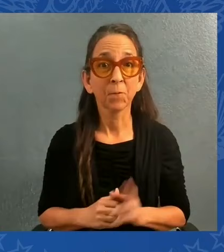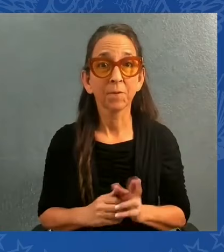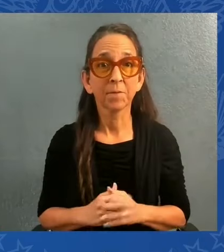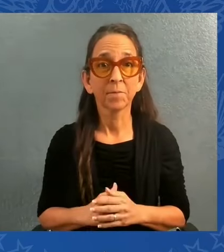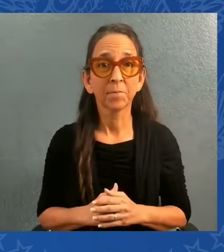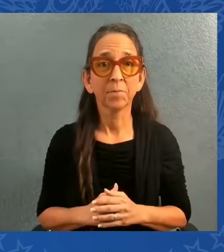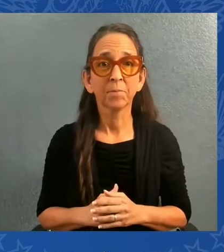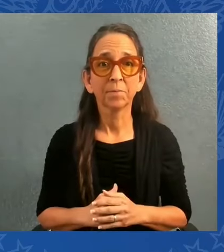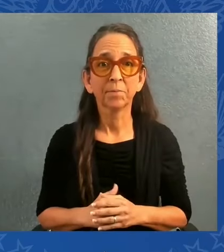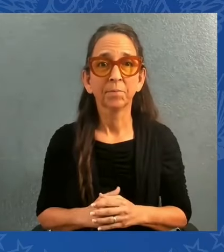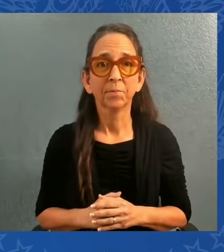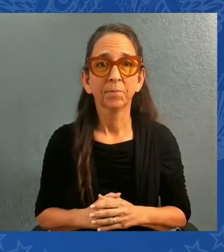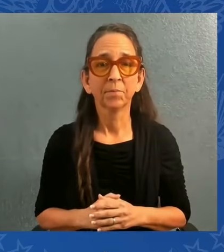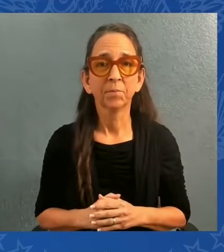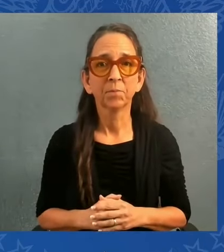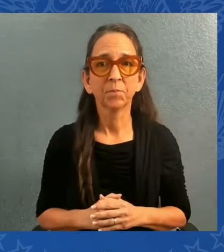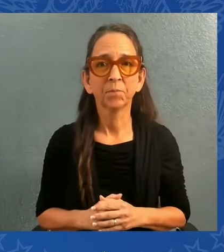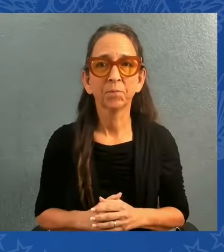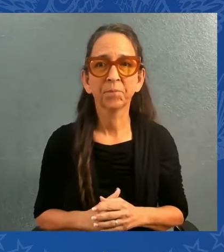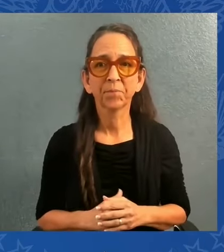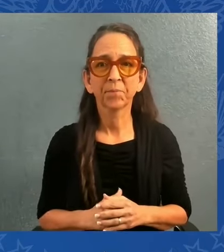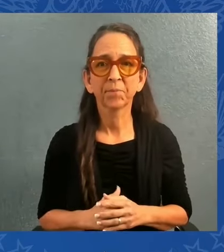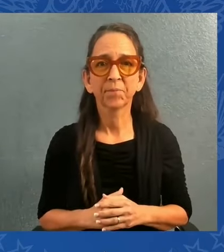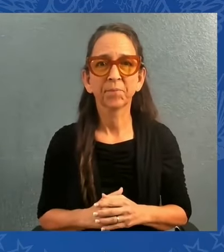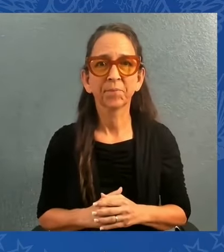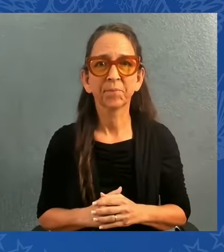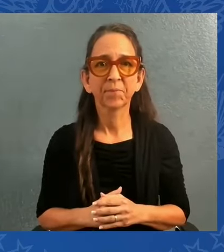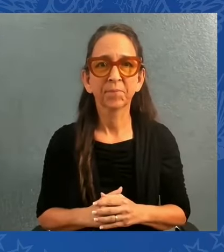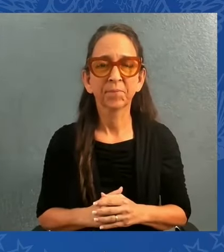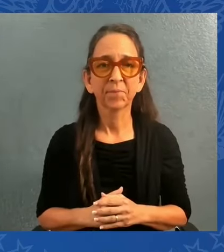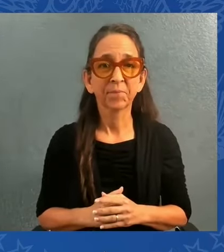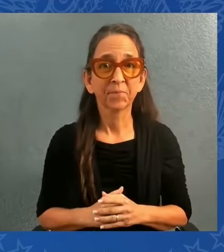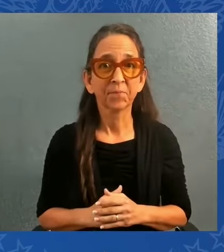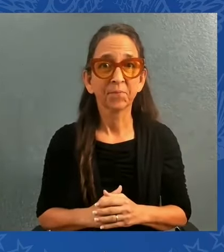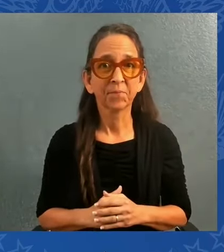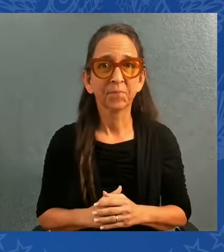and I. Thank you. I hope to see you again tomorrow. Yes, you do. Yes, sir. Thank you so much.